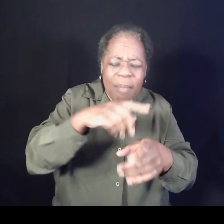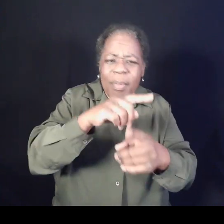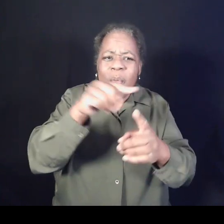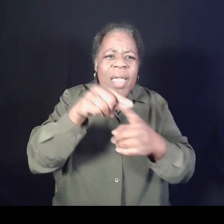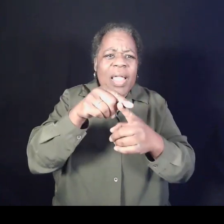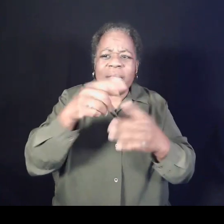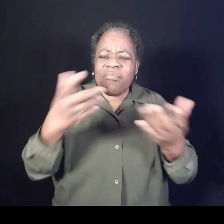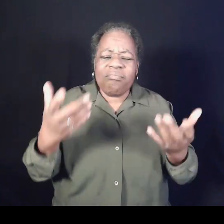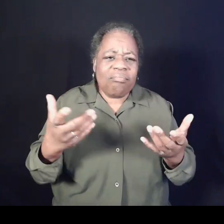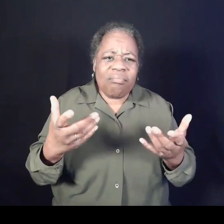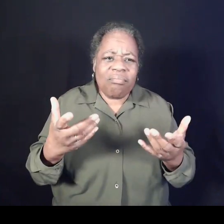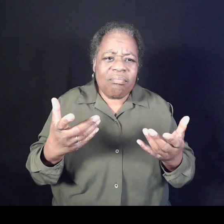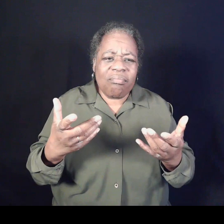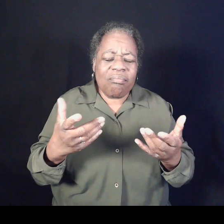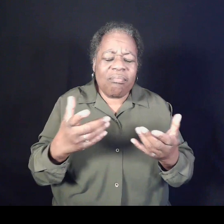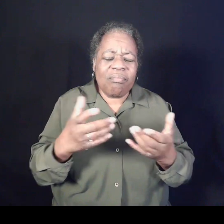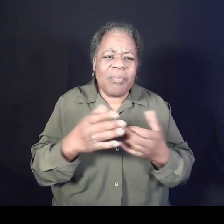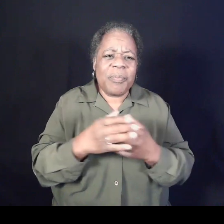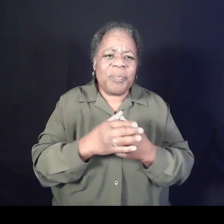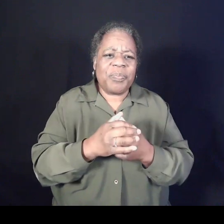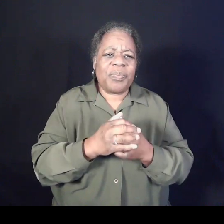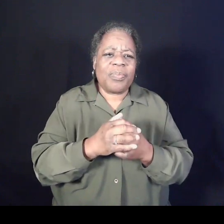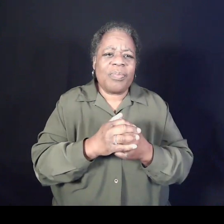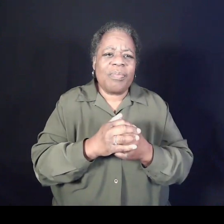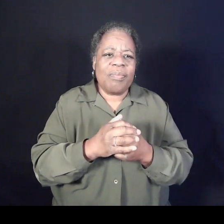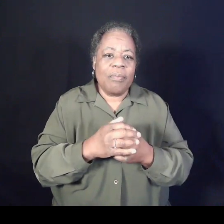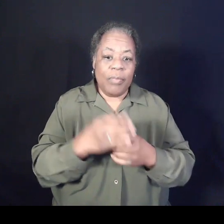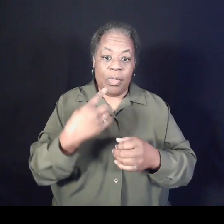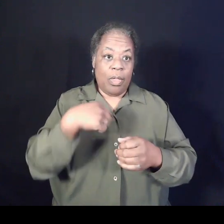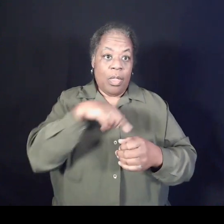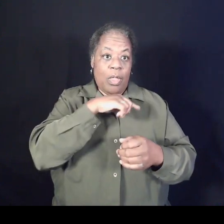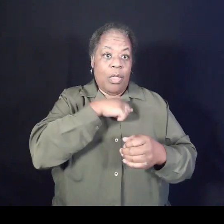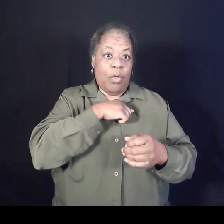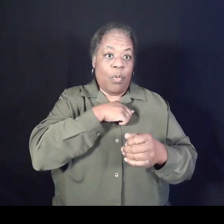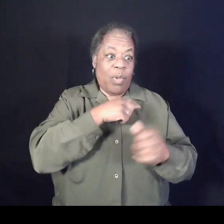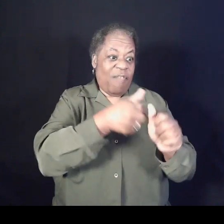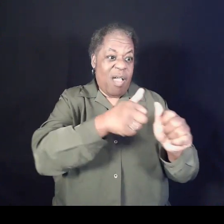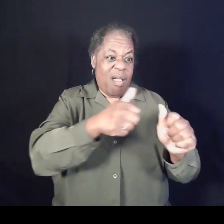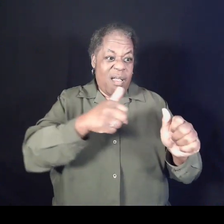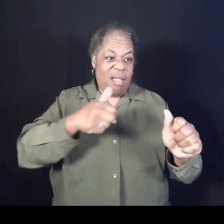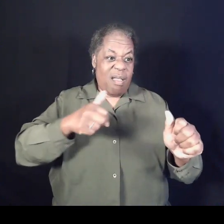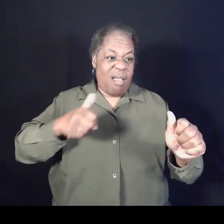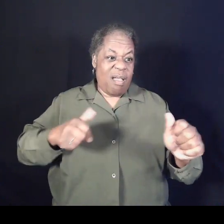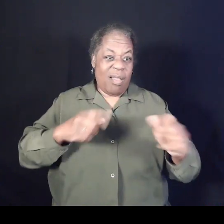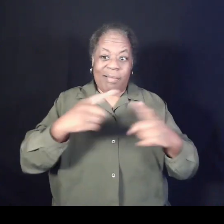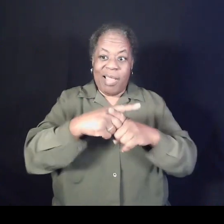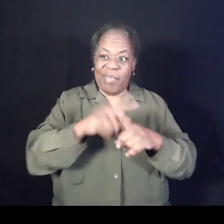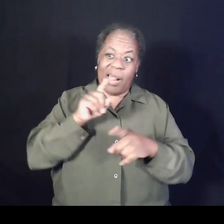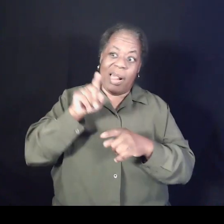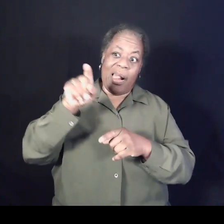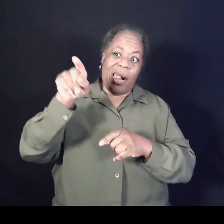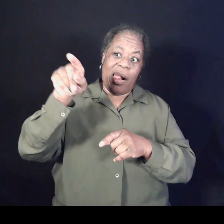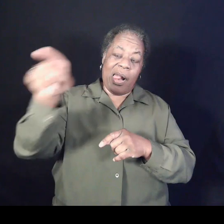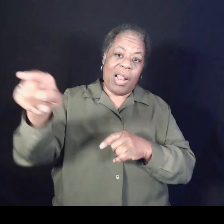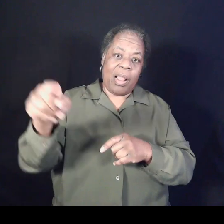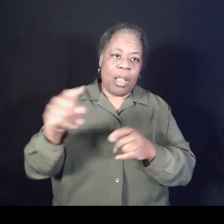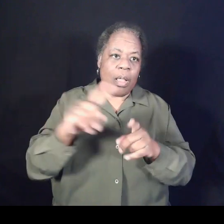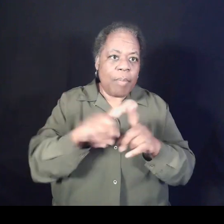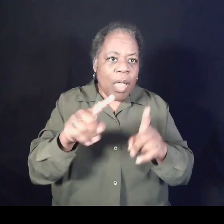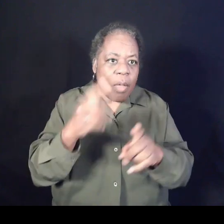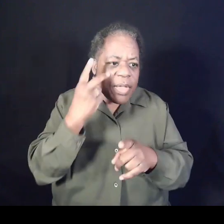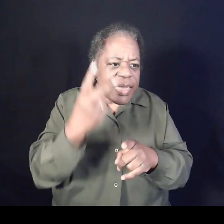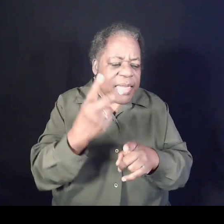metaphorically. And even though we're thousands of miles away from that conflict, when we see Russia and China